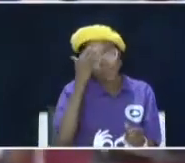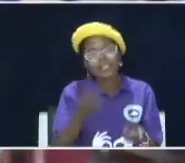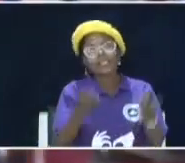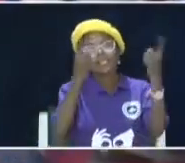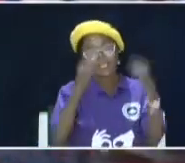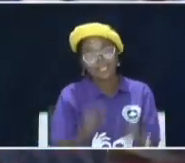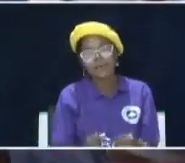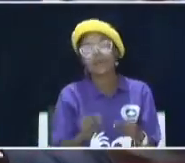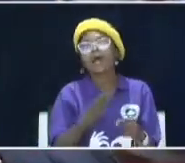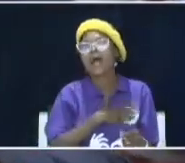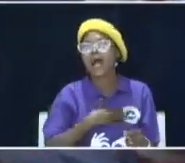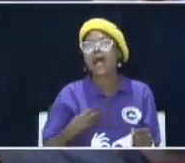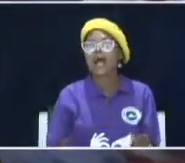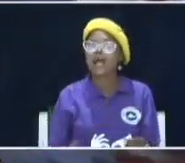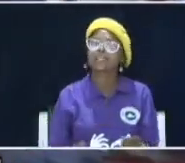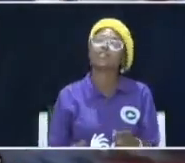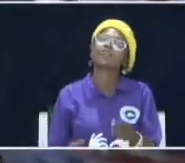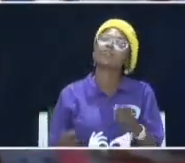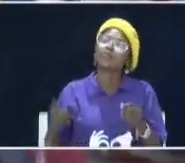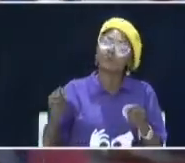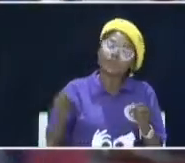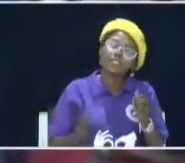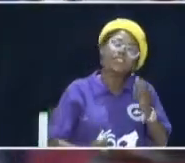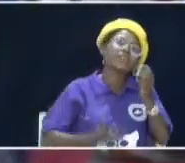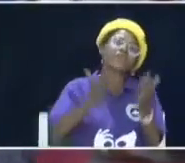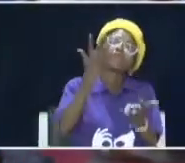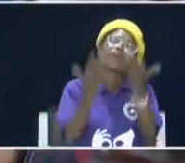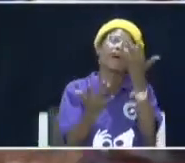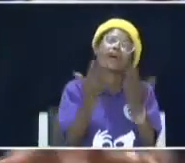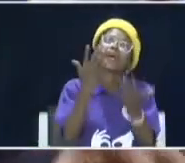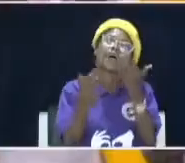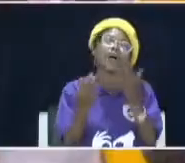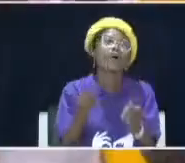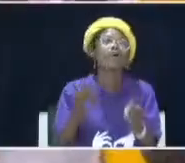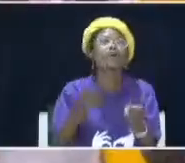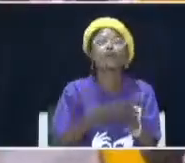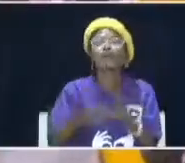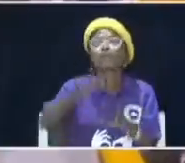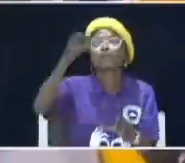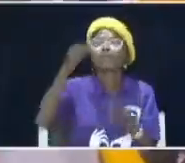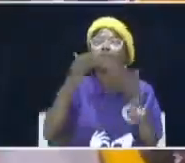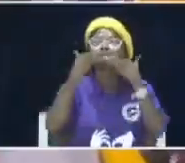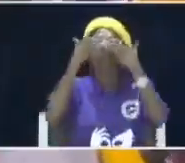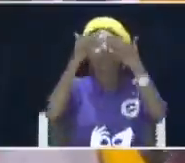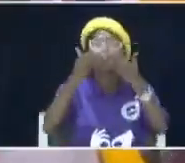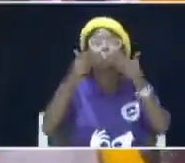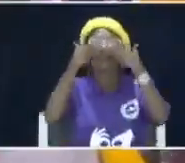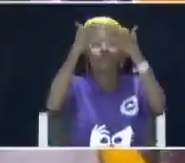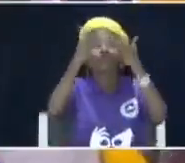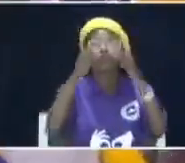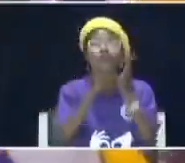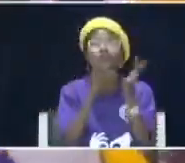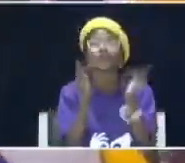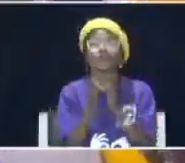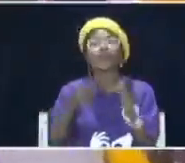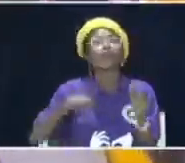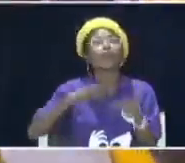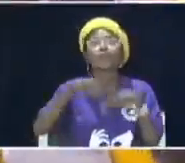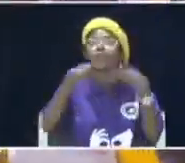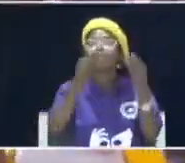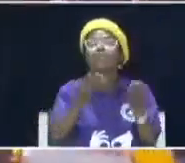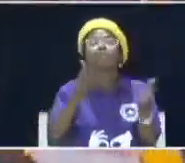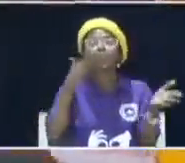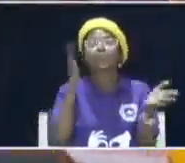speed with the fire of the Holy Ghost. Thank you, Jesus. Lord, we are grateful and we give you